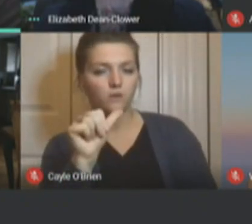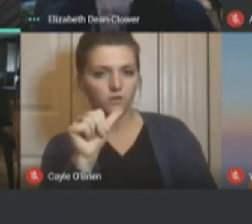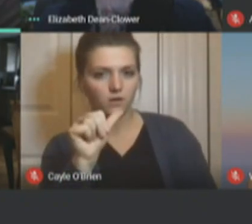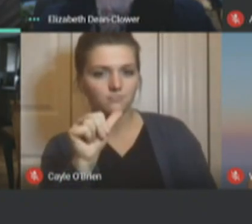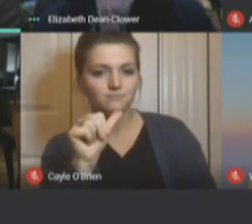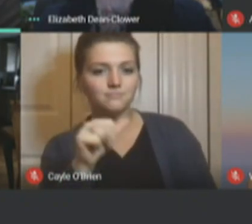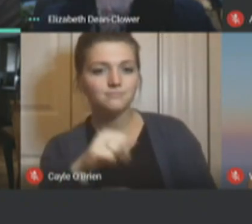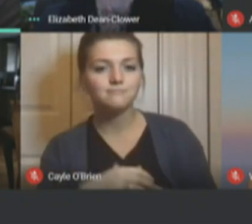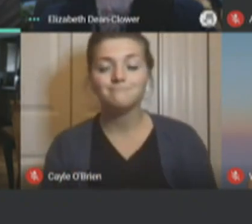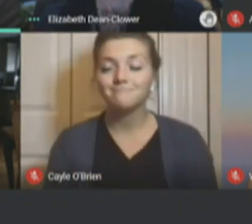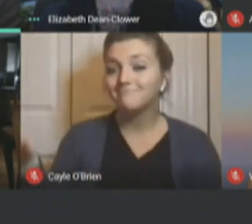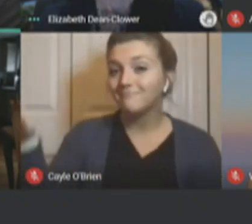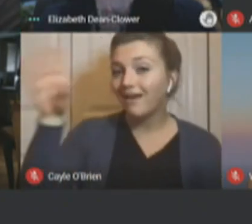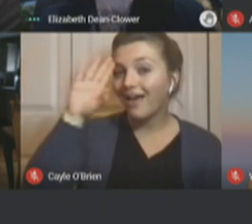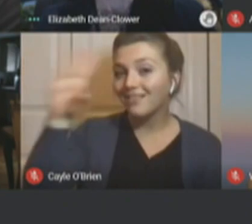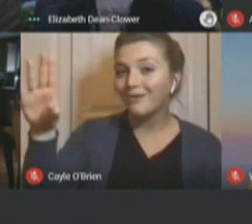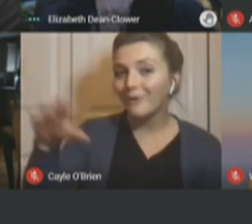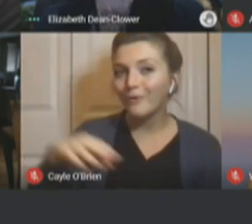Hello.